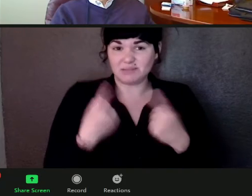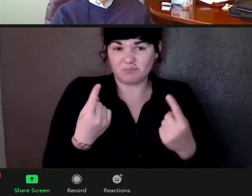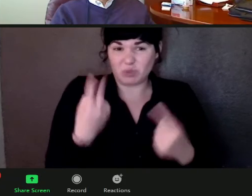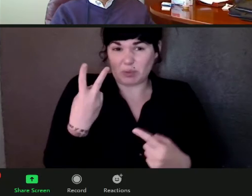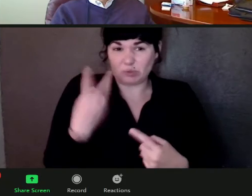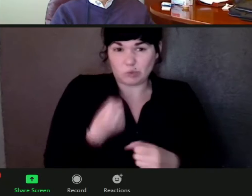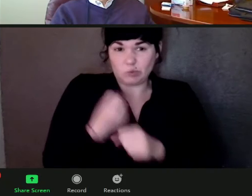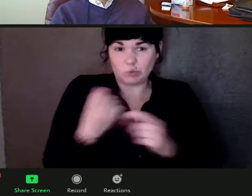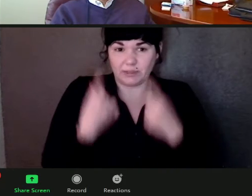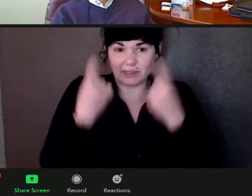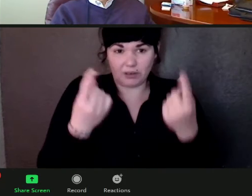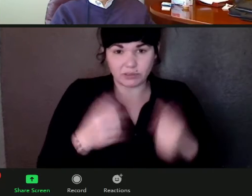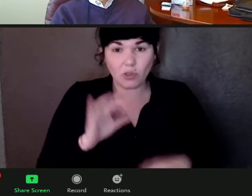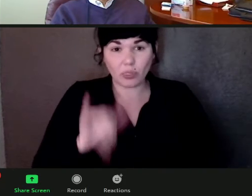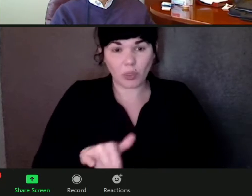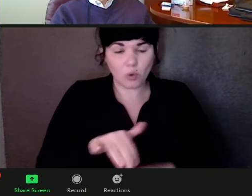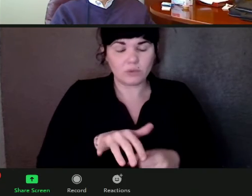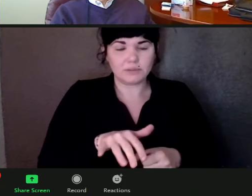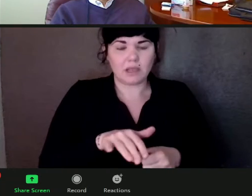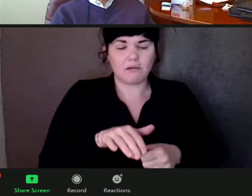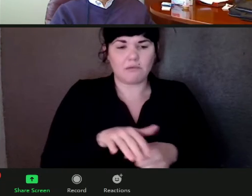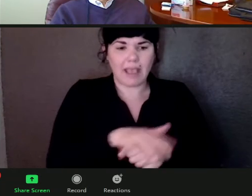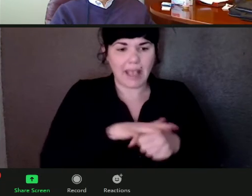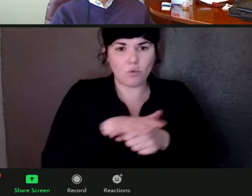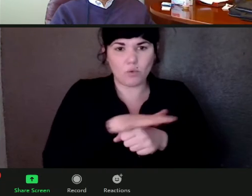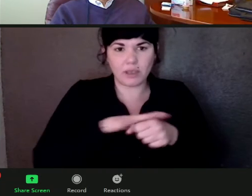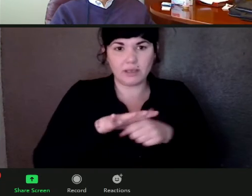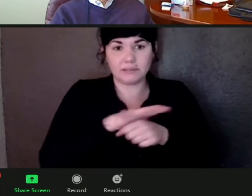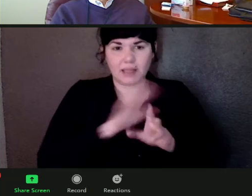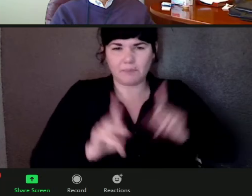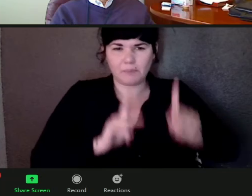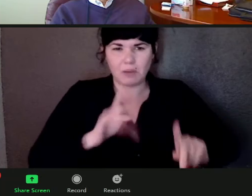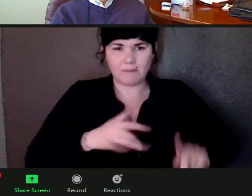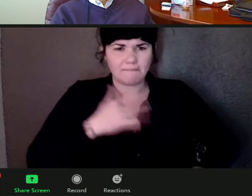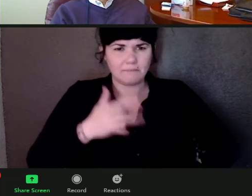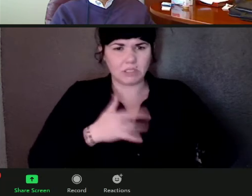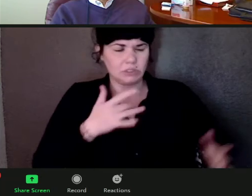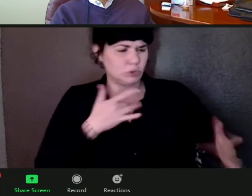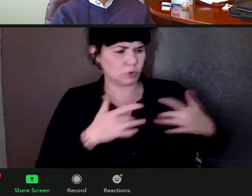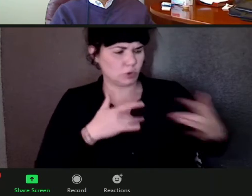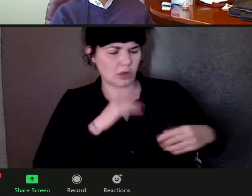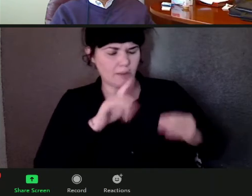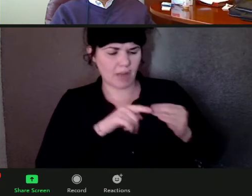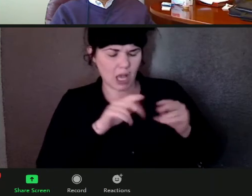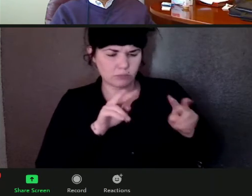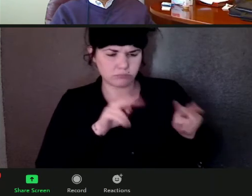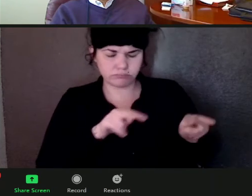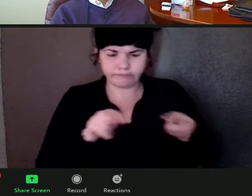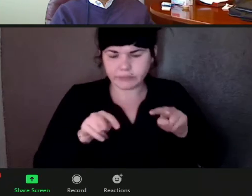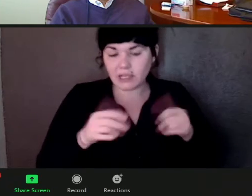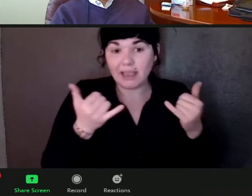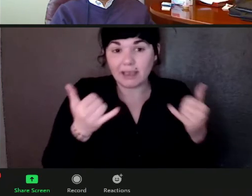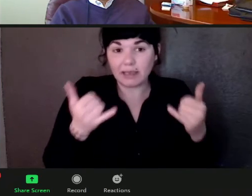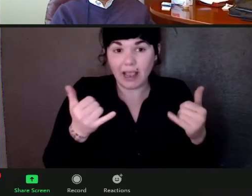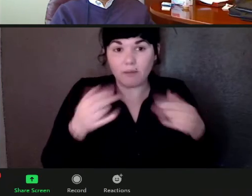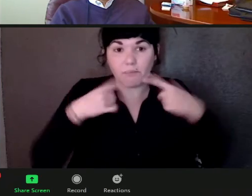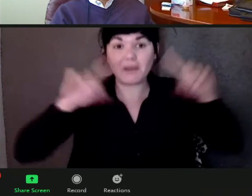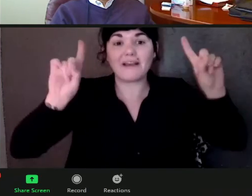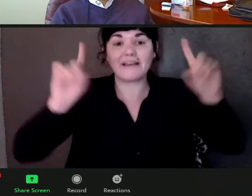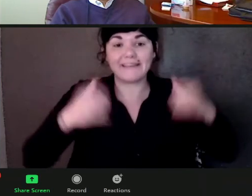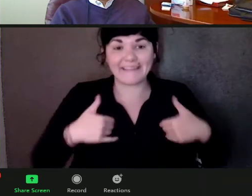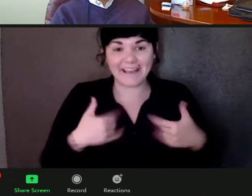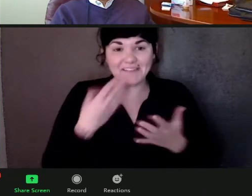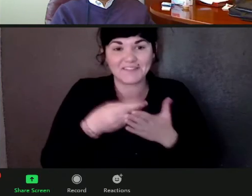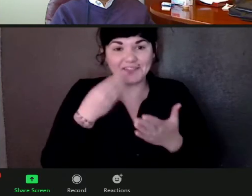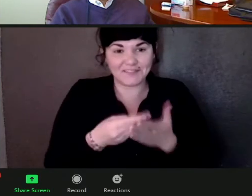been brought up as things of areas of concern that we needed to focus on. And now we have the finances to be able to bring some of those gaps.